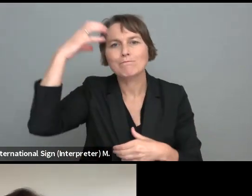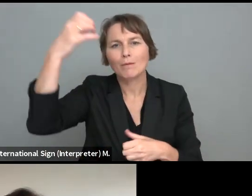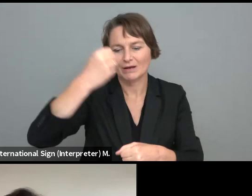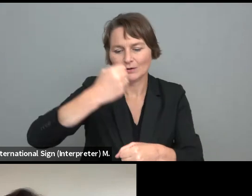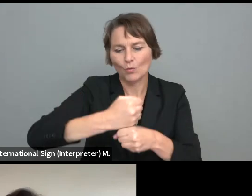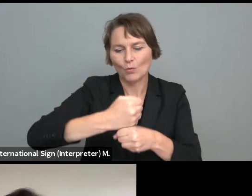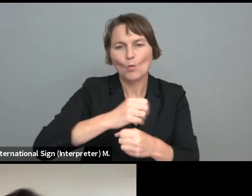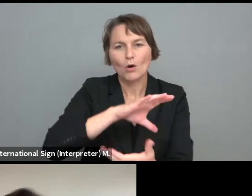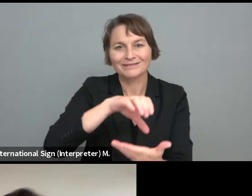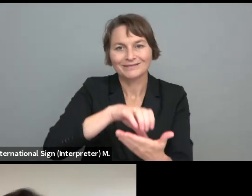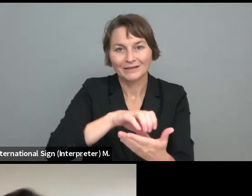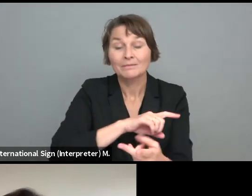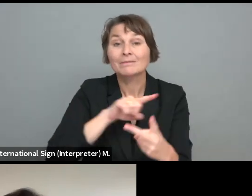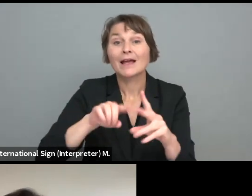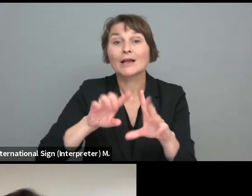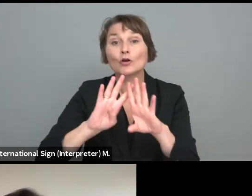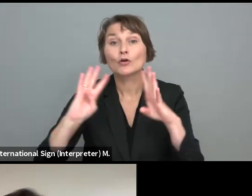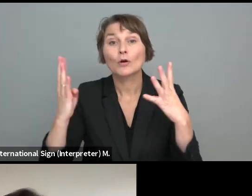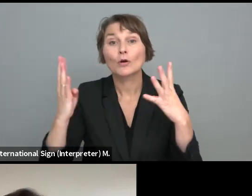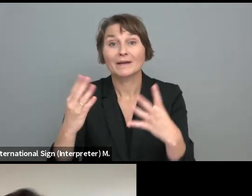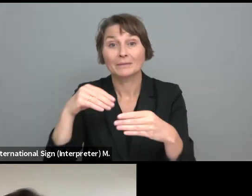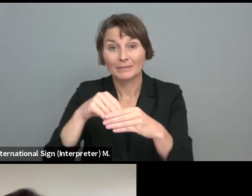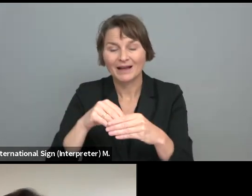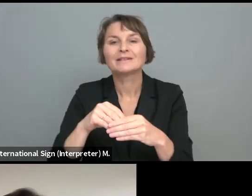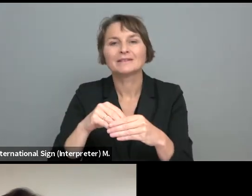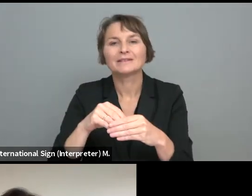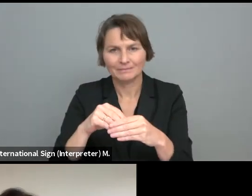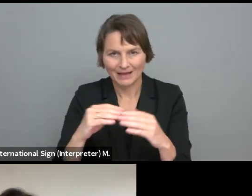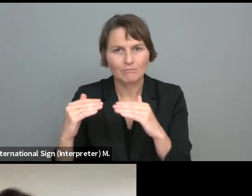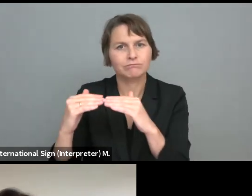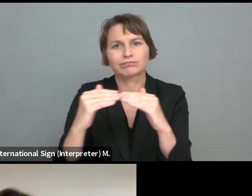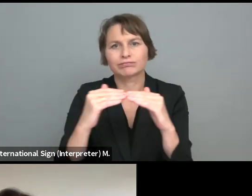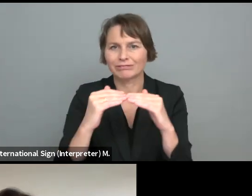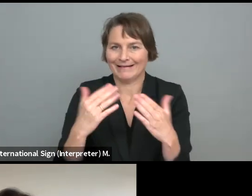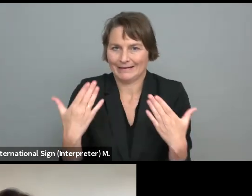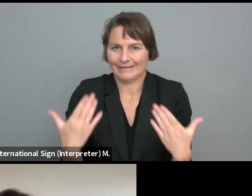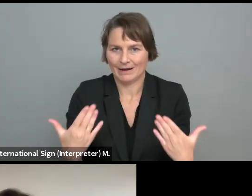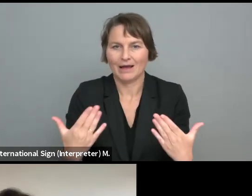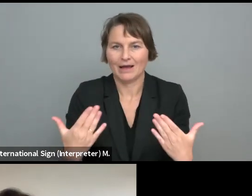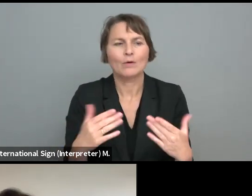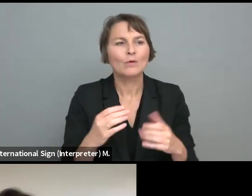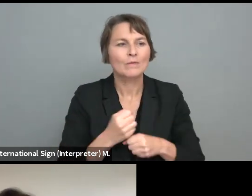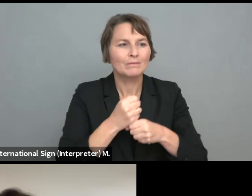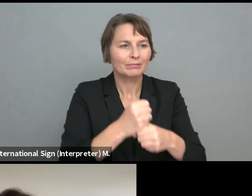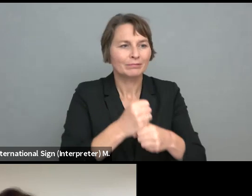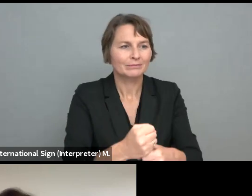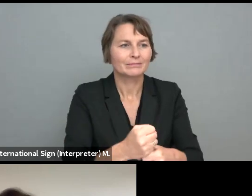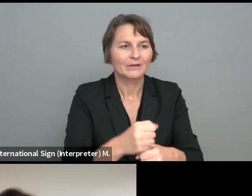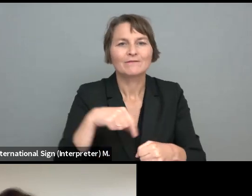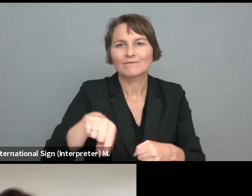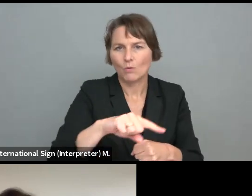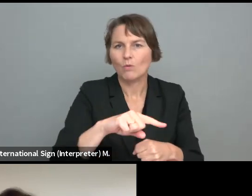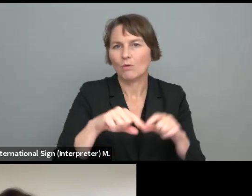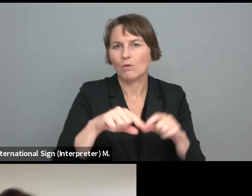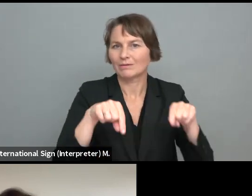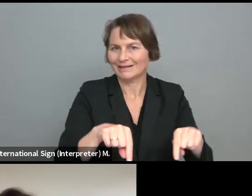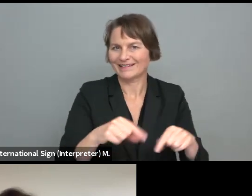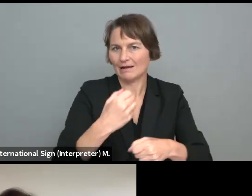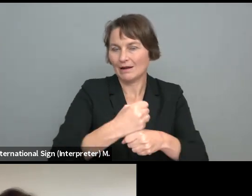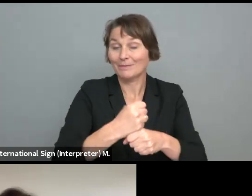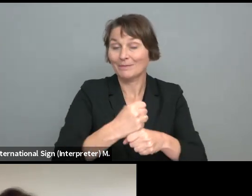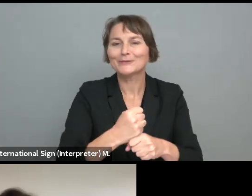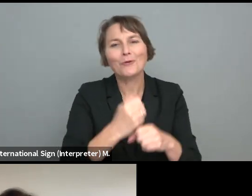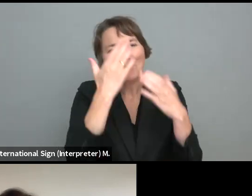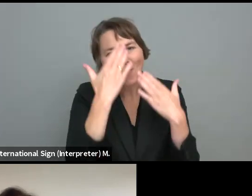the Parity Now petition on behalf of the Democratic Confederation of Labor. It's an honor for us to have you with